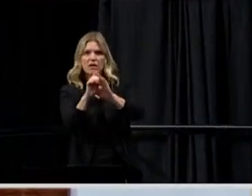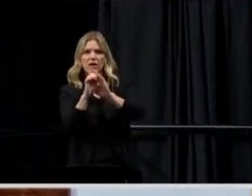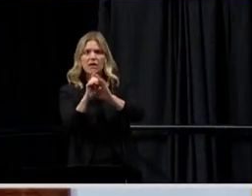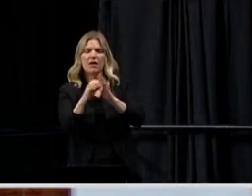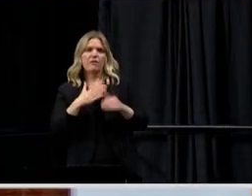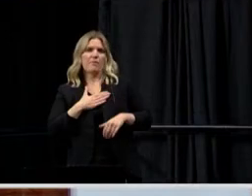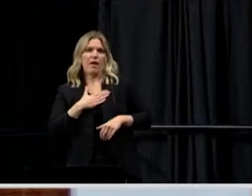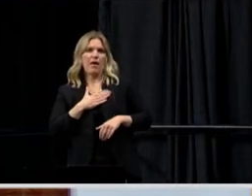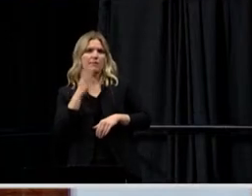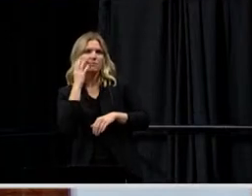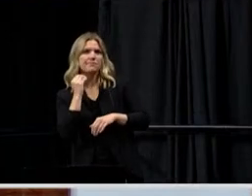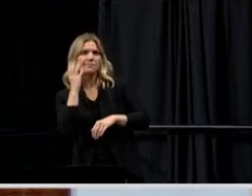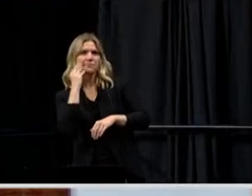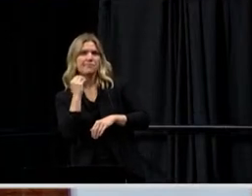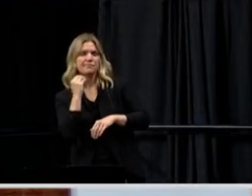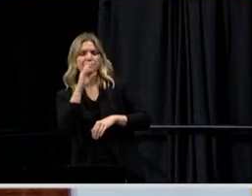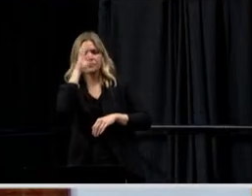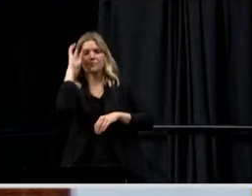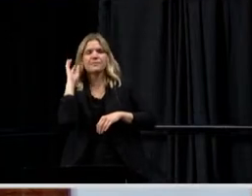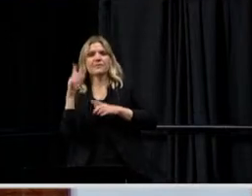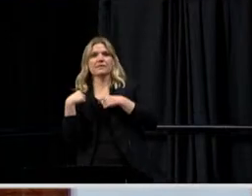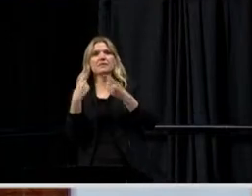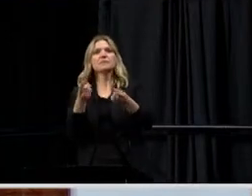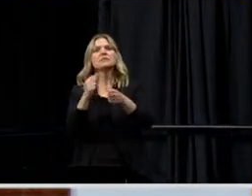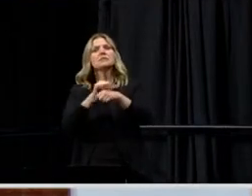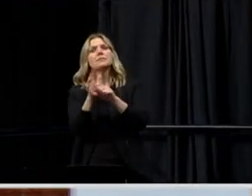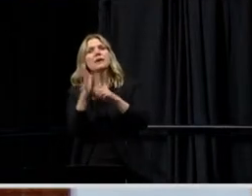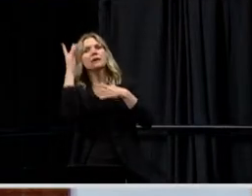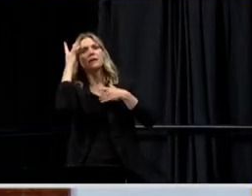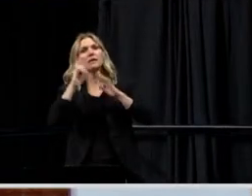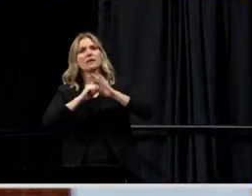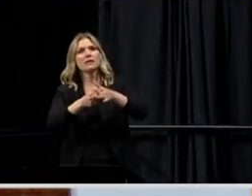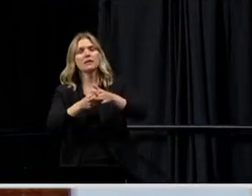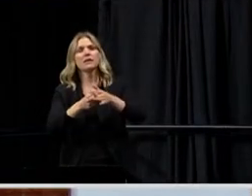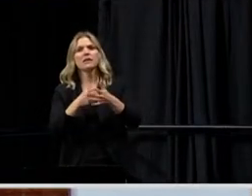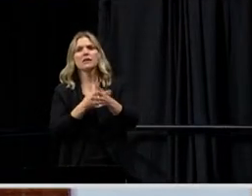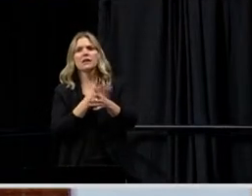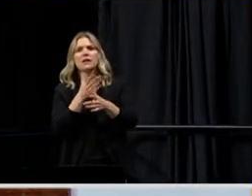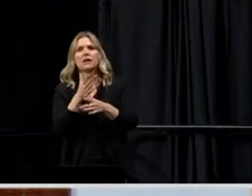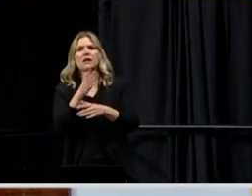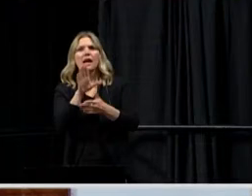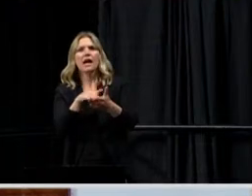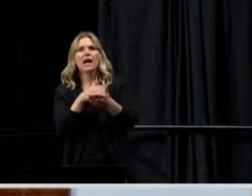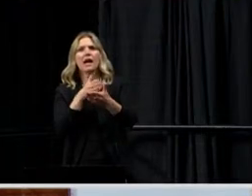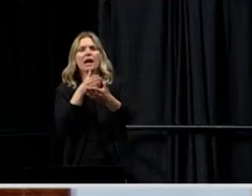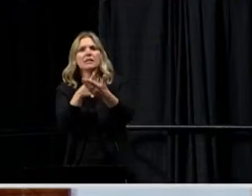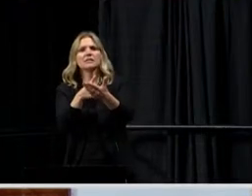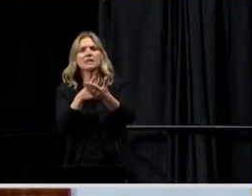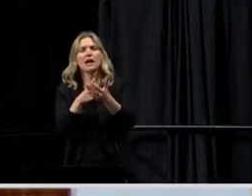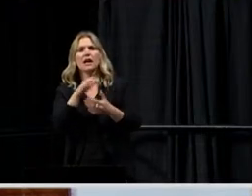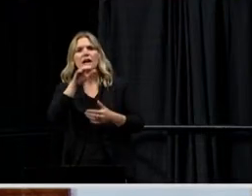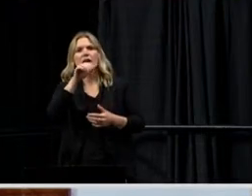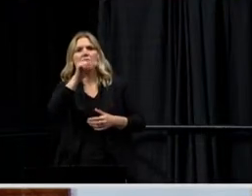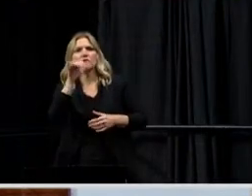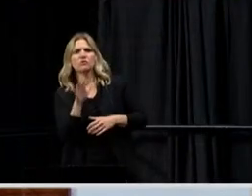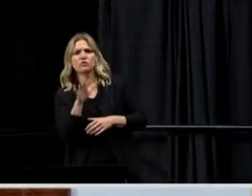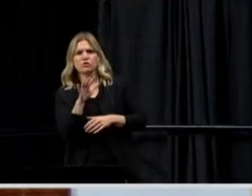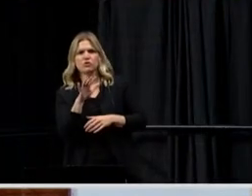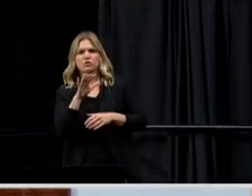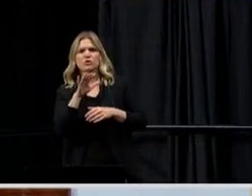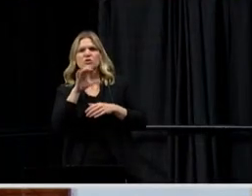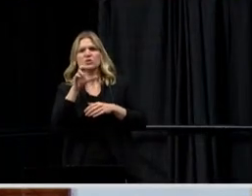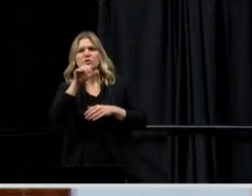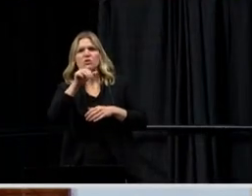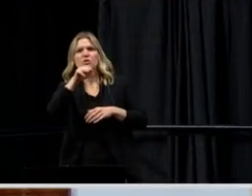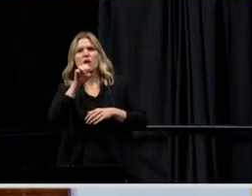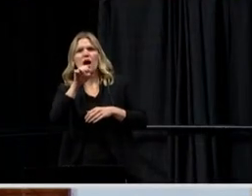personal experience. Since the pandemic started, anti-Asian hate crimes and violence have escalated dramatically, creating fear among